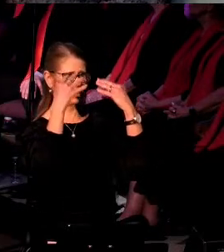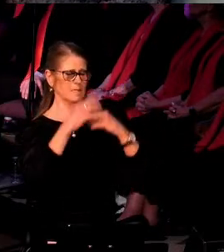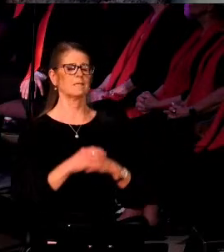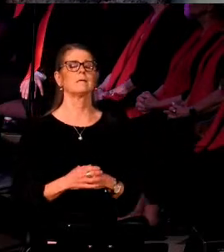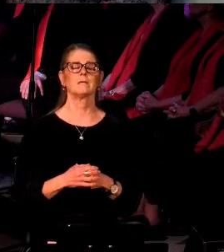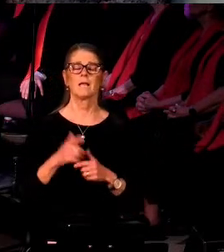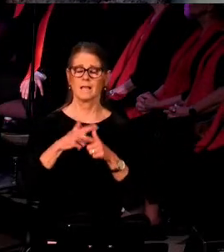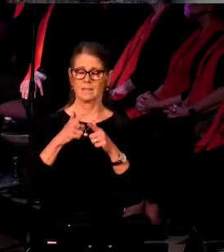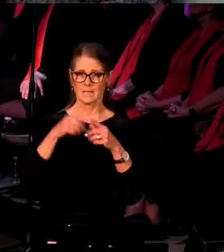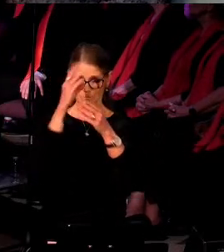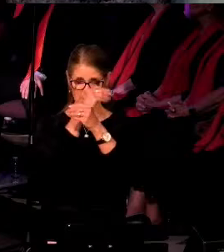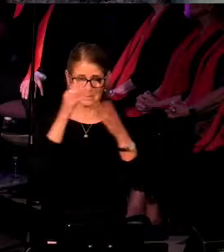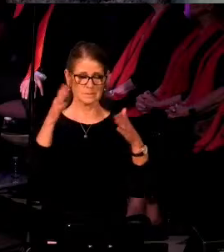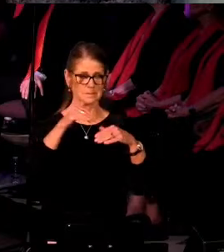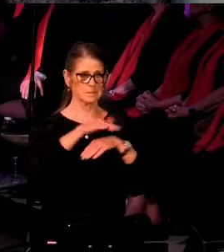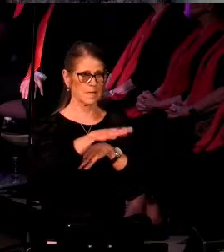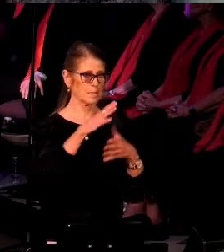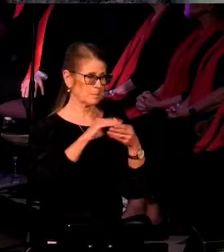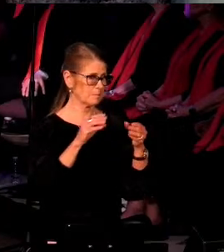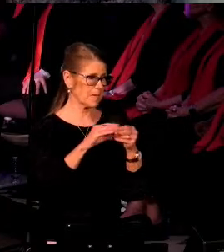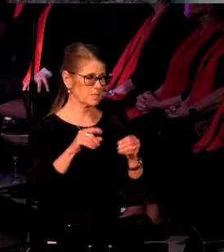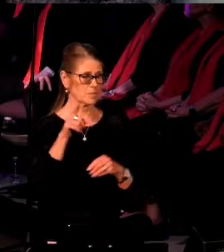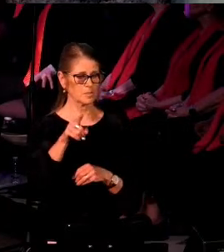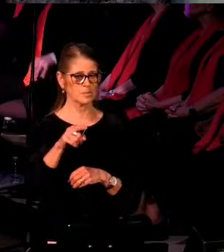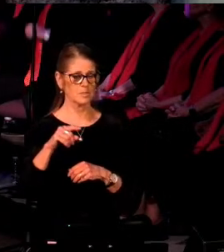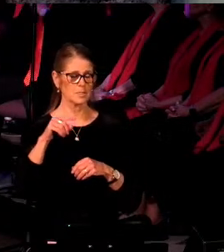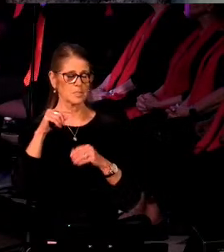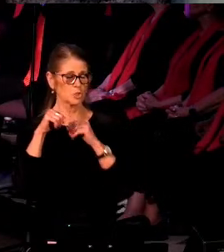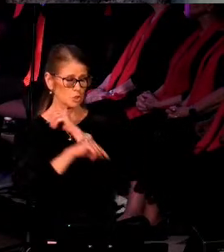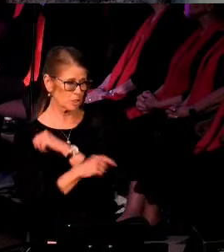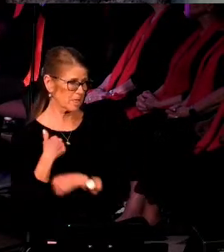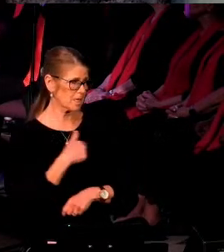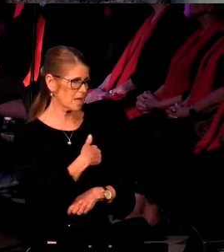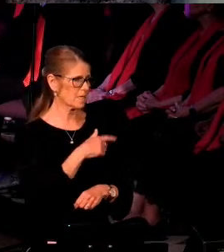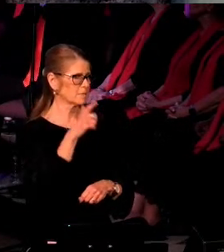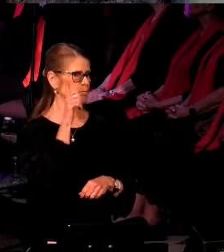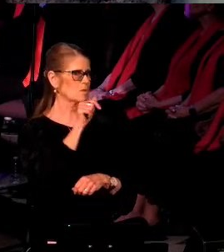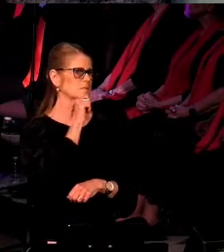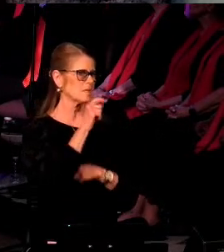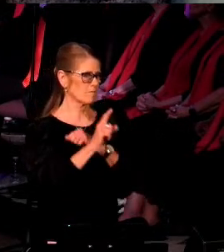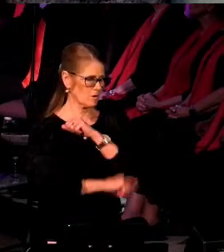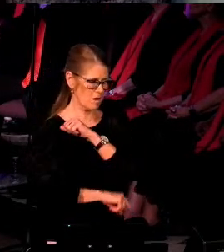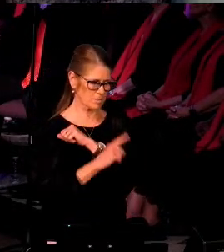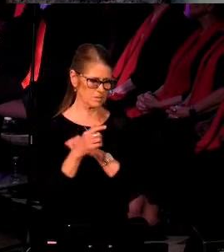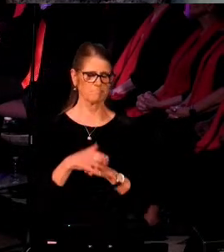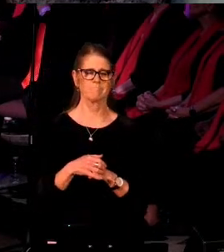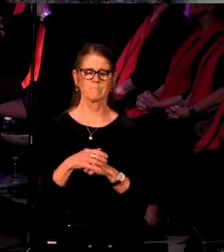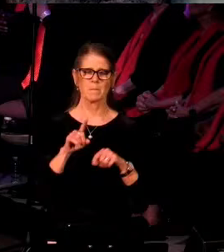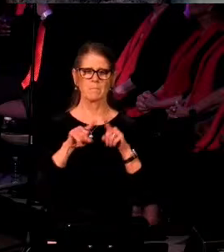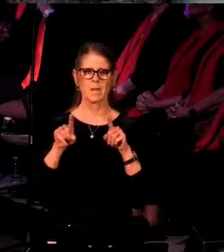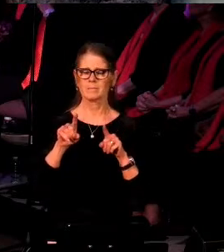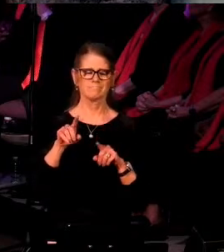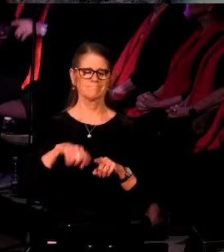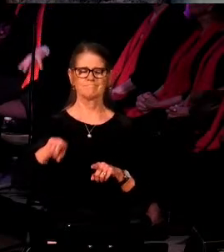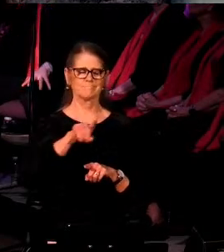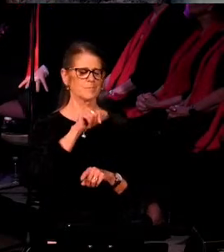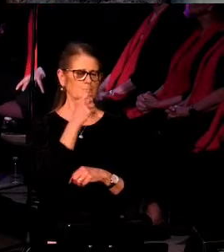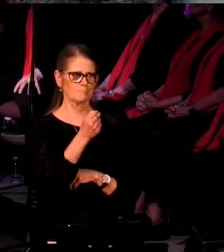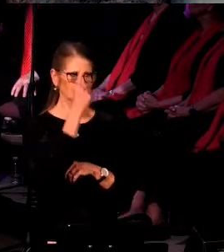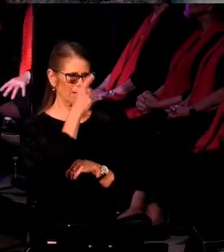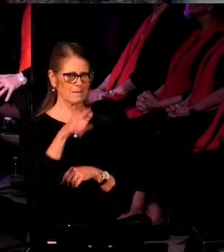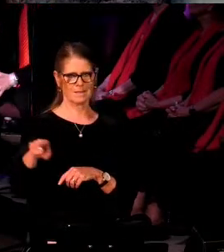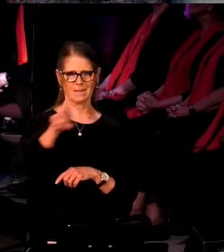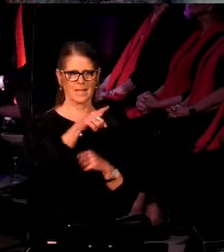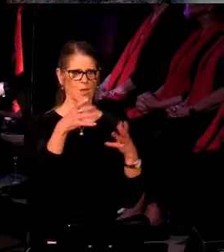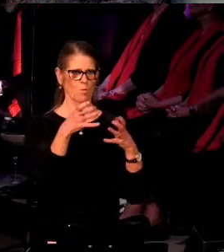consequences. Jesus' disciples didn't understand. They wanted a conquering hero. They expected a